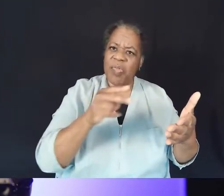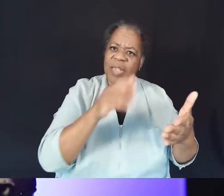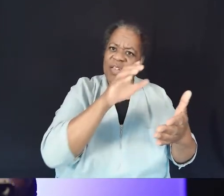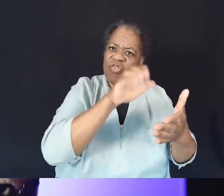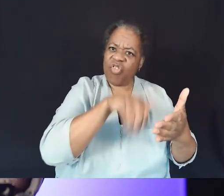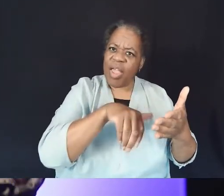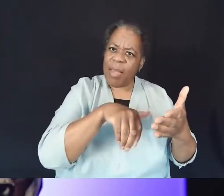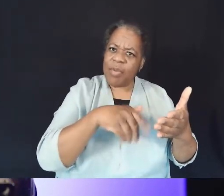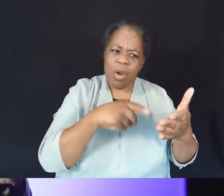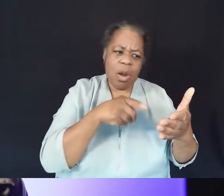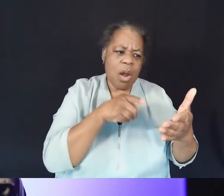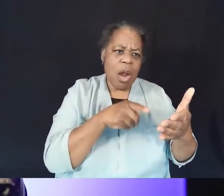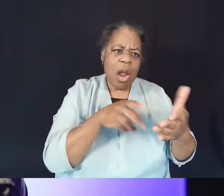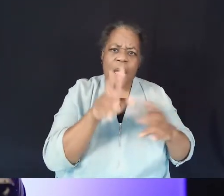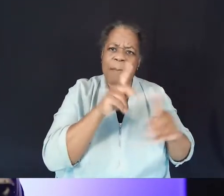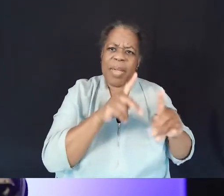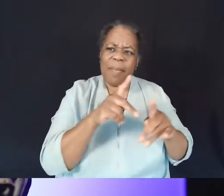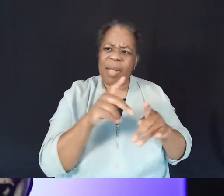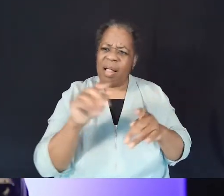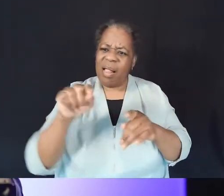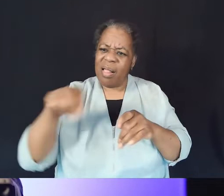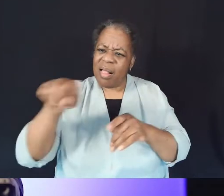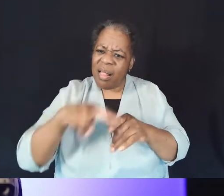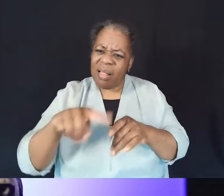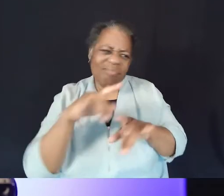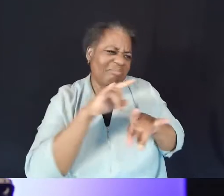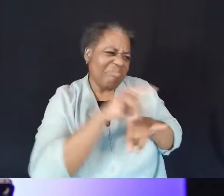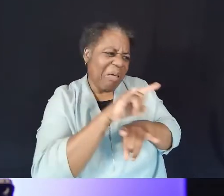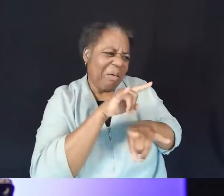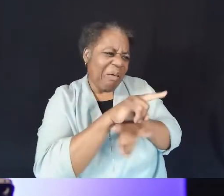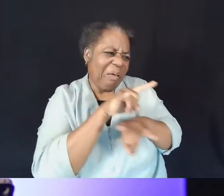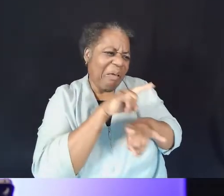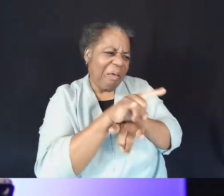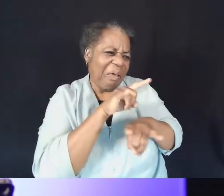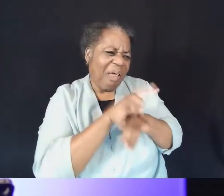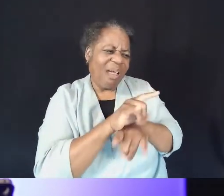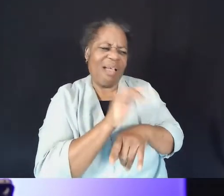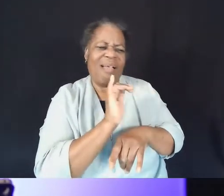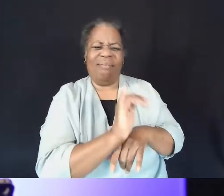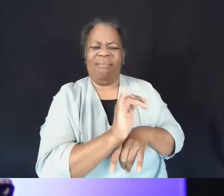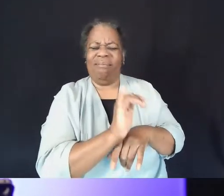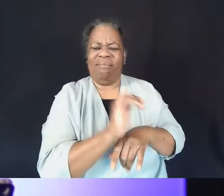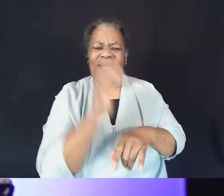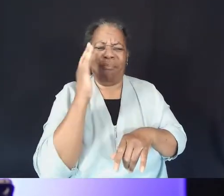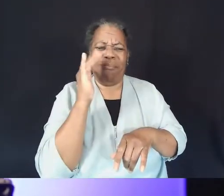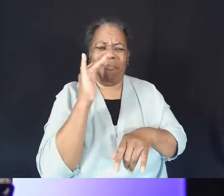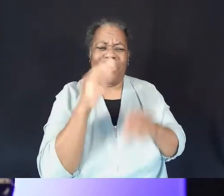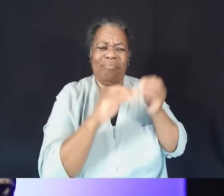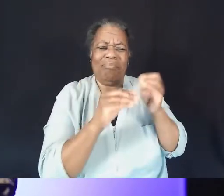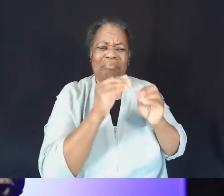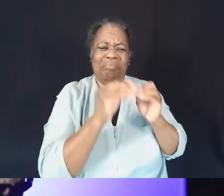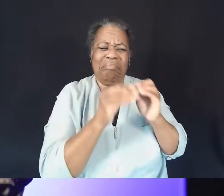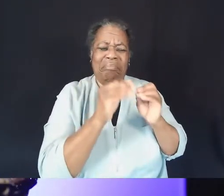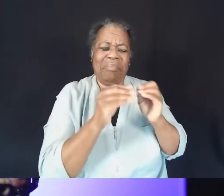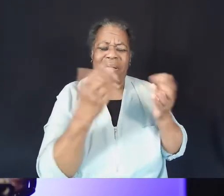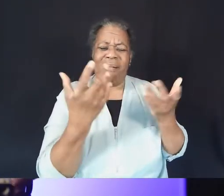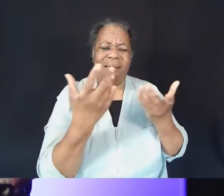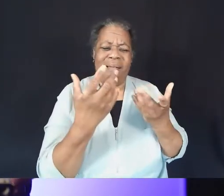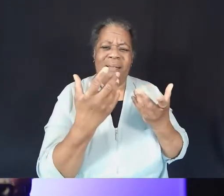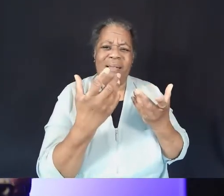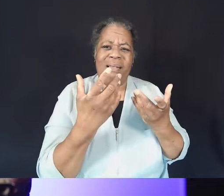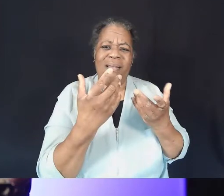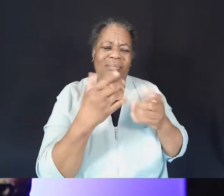the people were mocking them and ridiculing them for their efforts, and I imagine the scoffers asking, is it worth